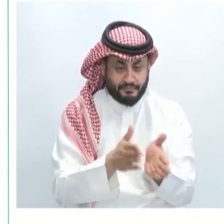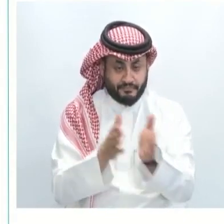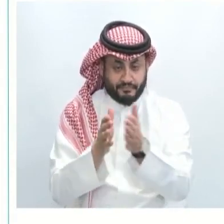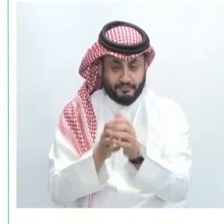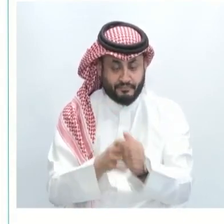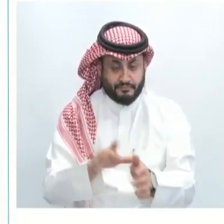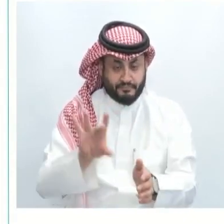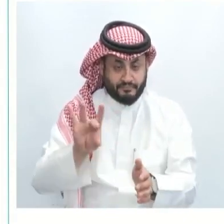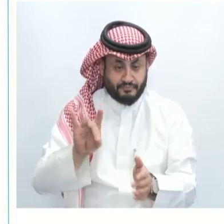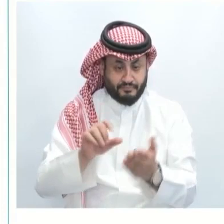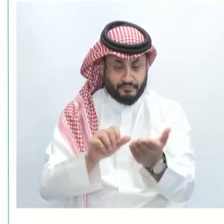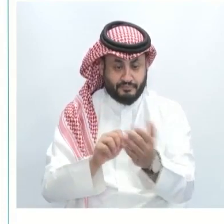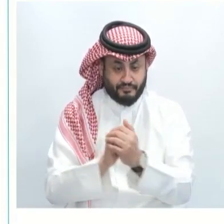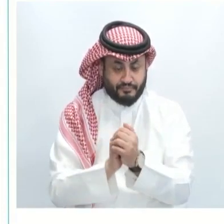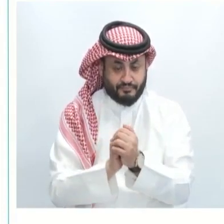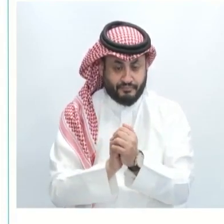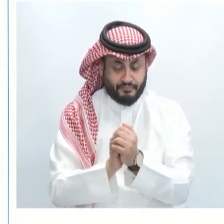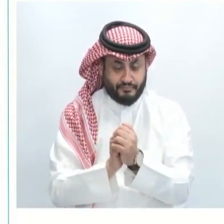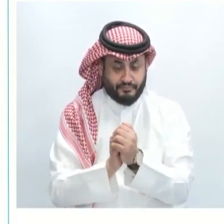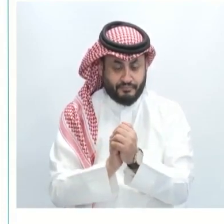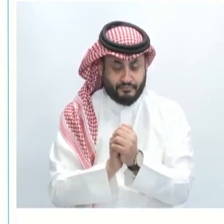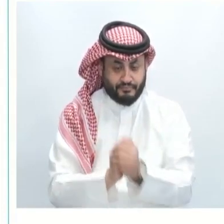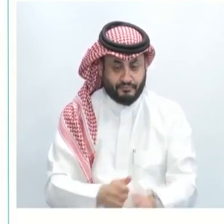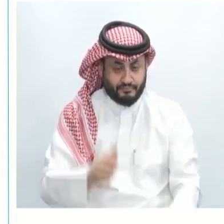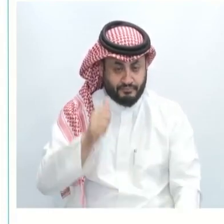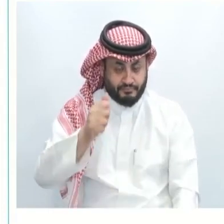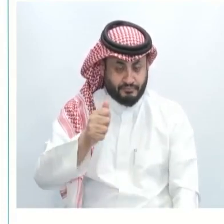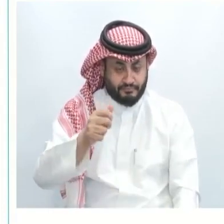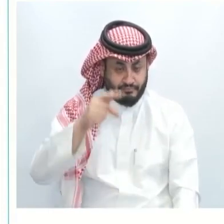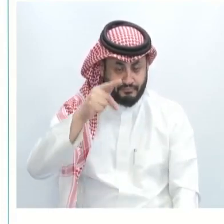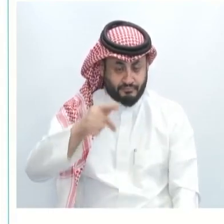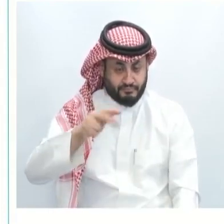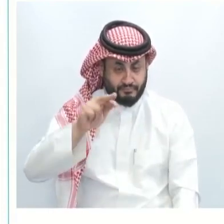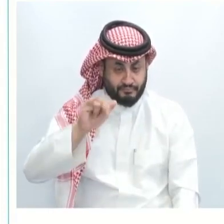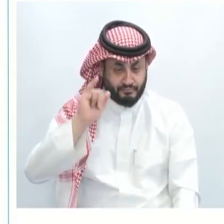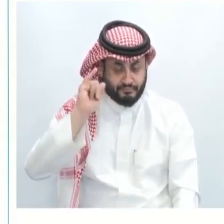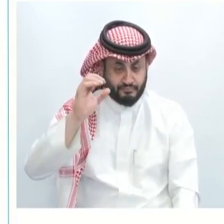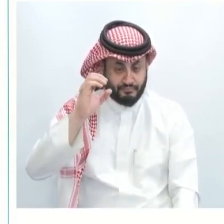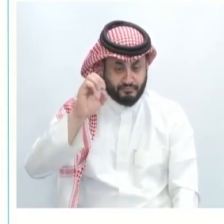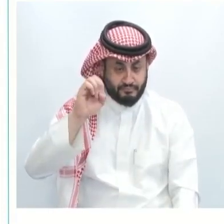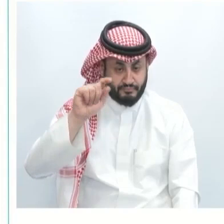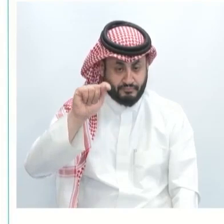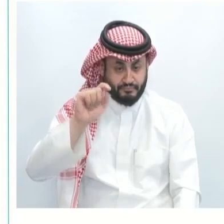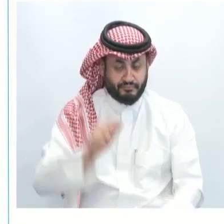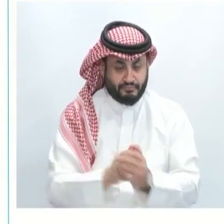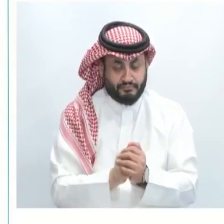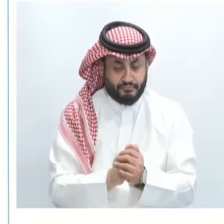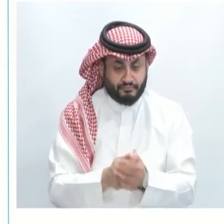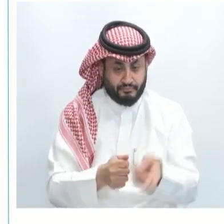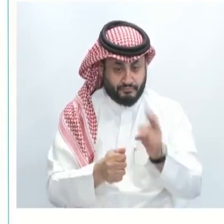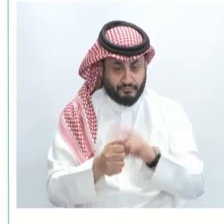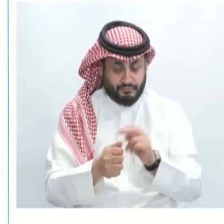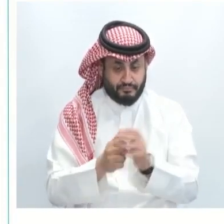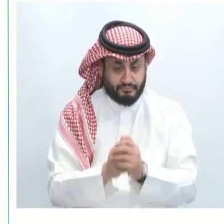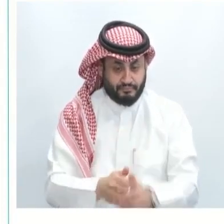And for word number eight is apricot. Apricot. Say with